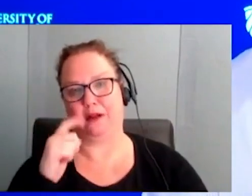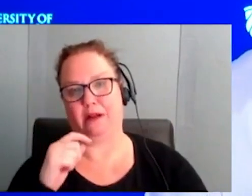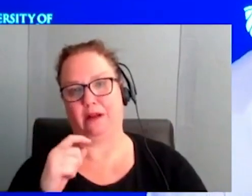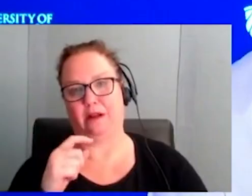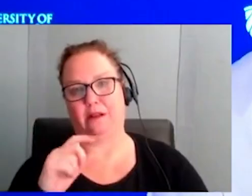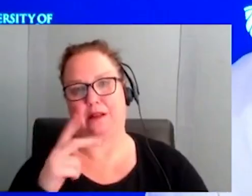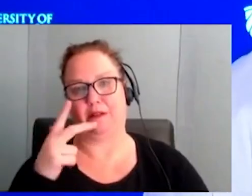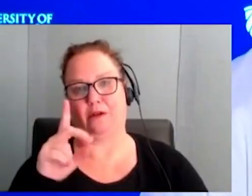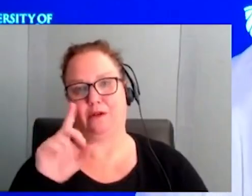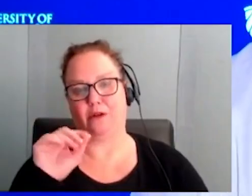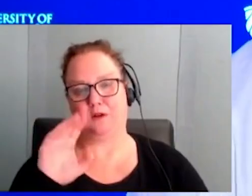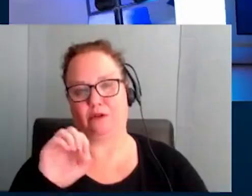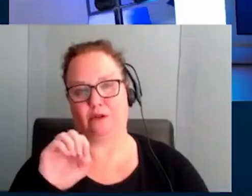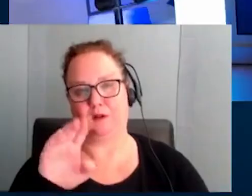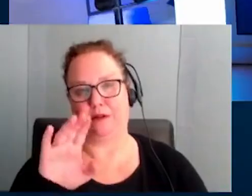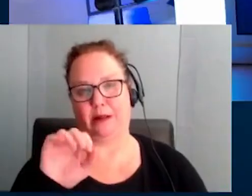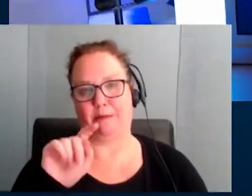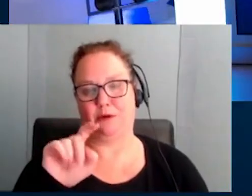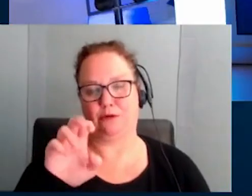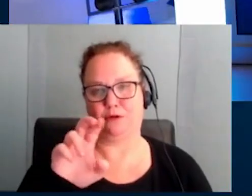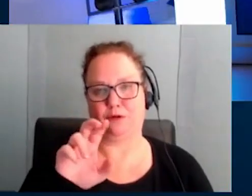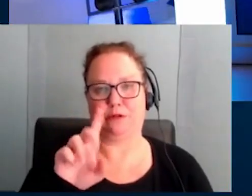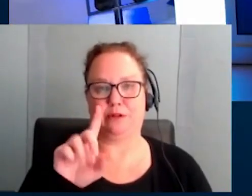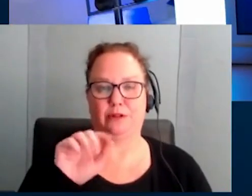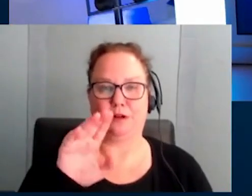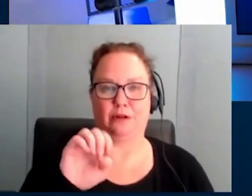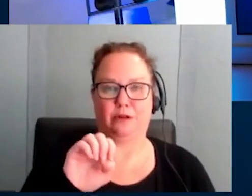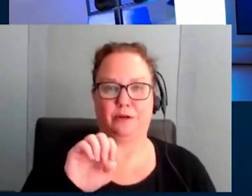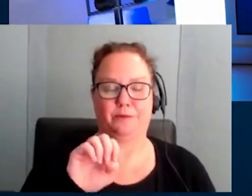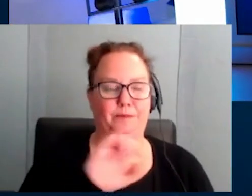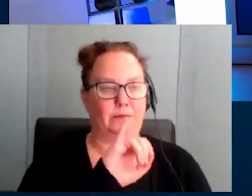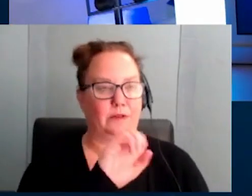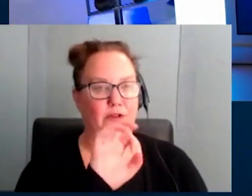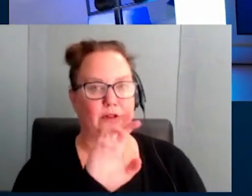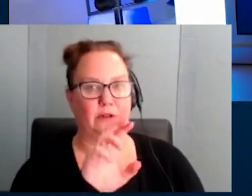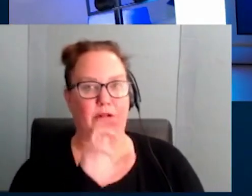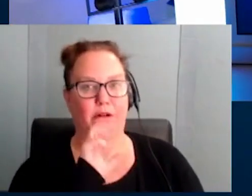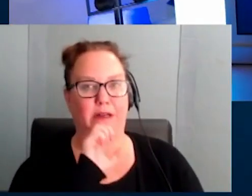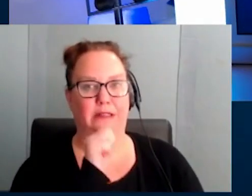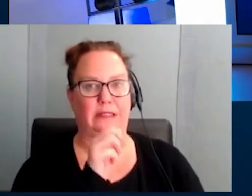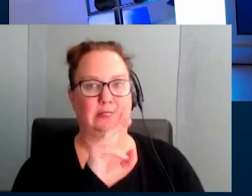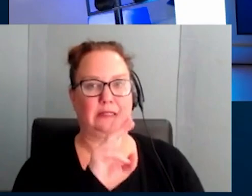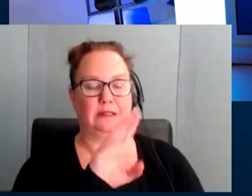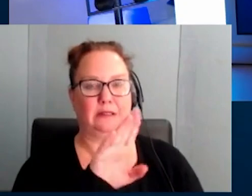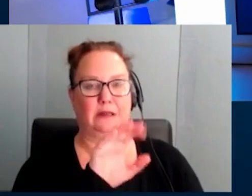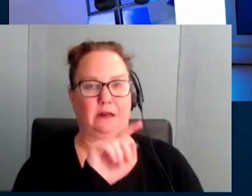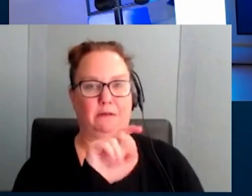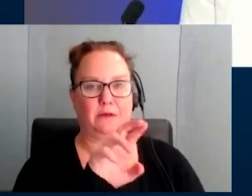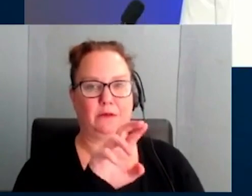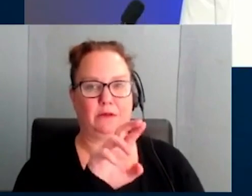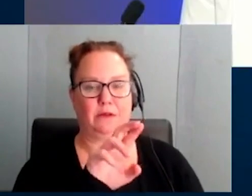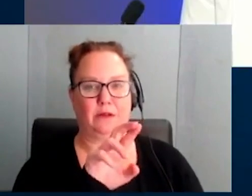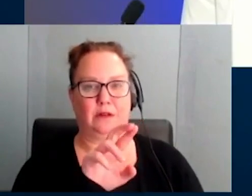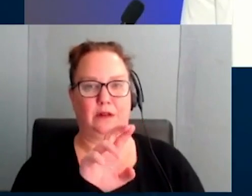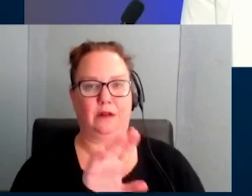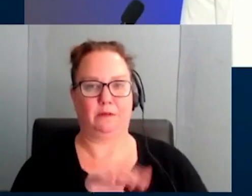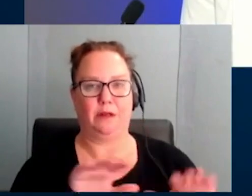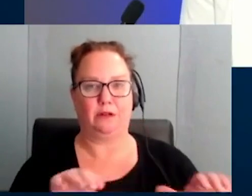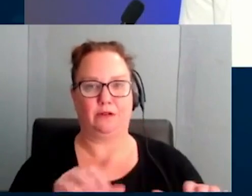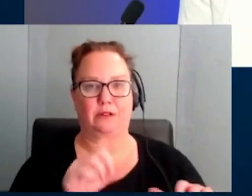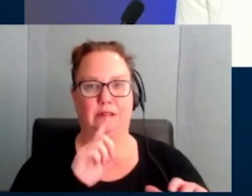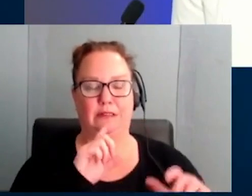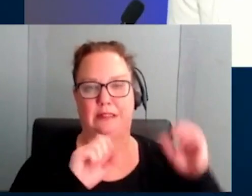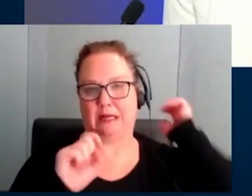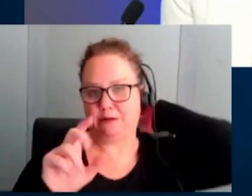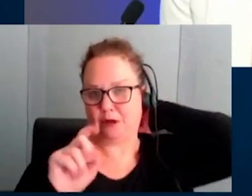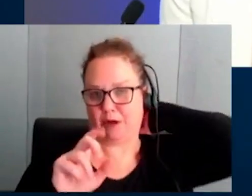dose or that booster dose. Jennifer says she wants to give permission for her 16-year-old to get the boosters, said that her pediatrician said that that was okay. How